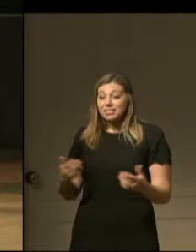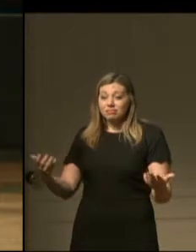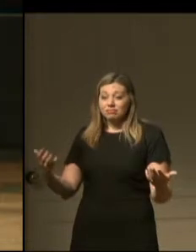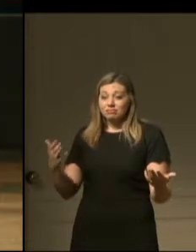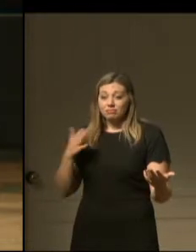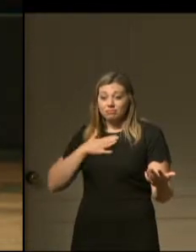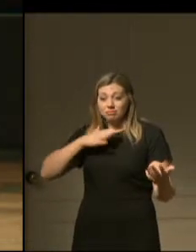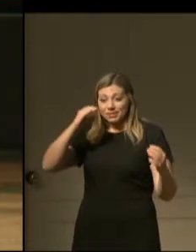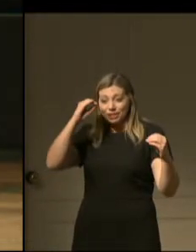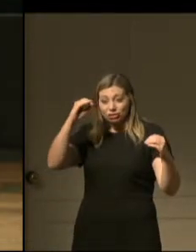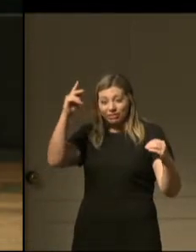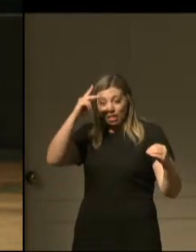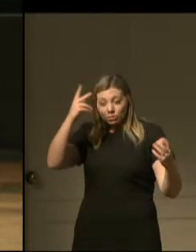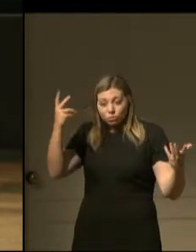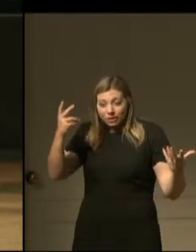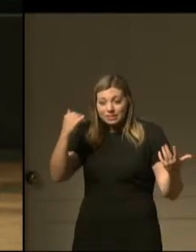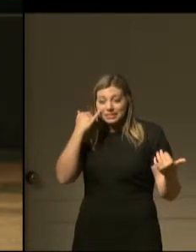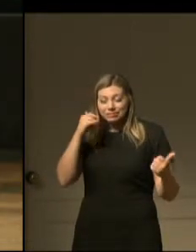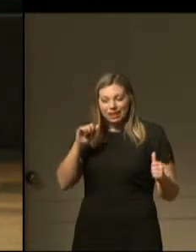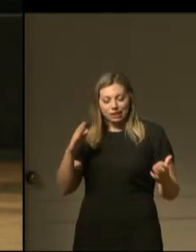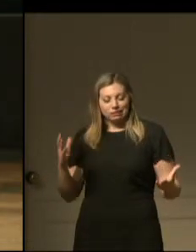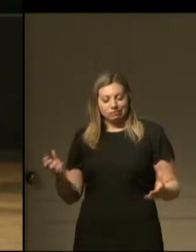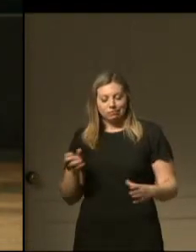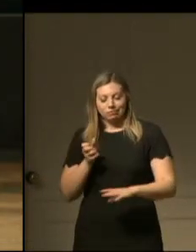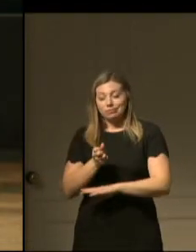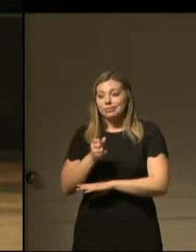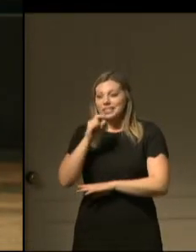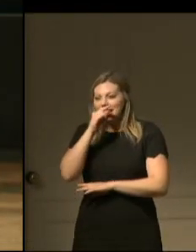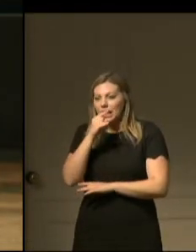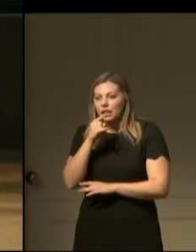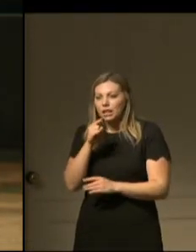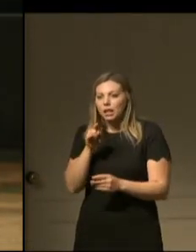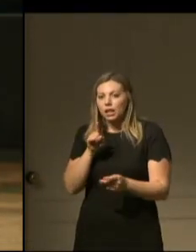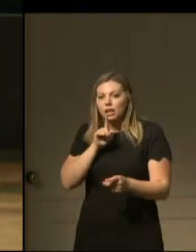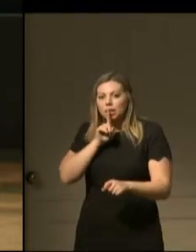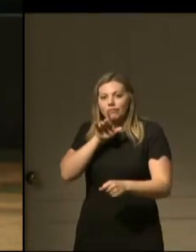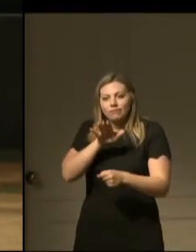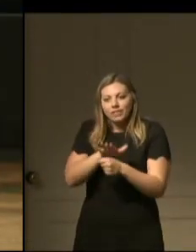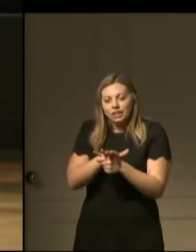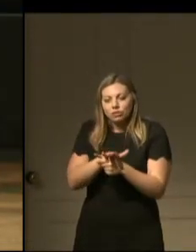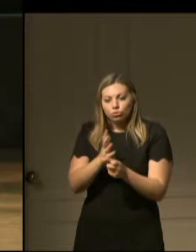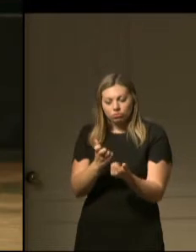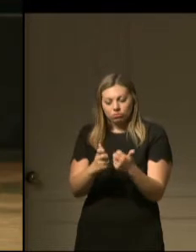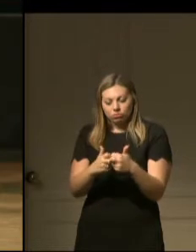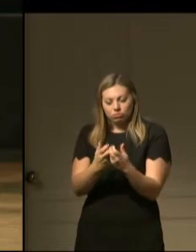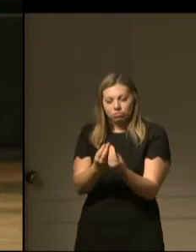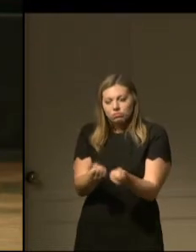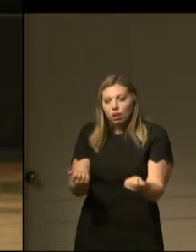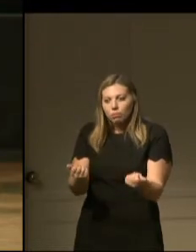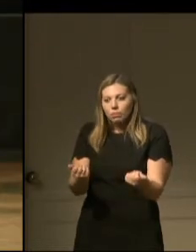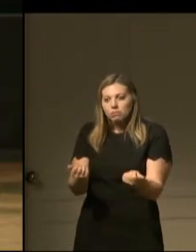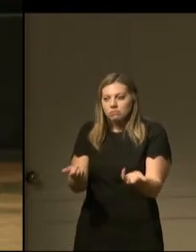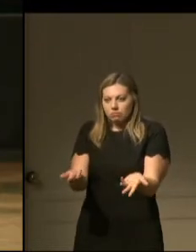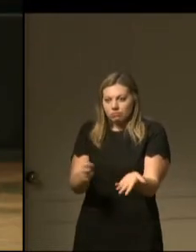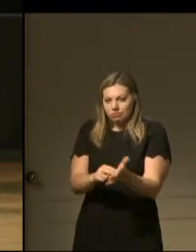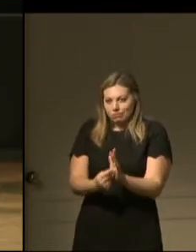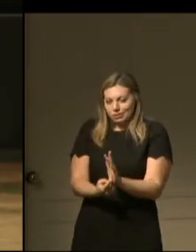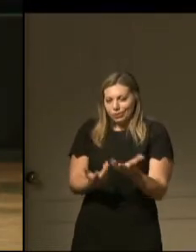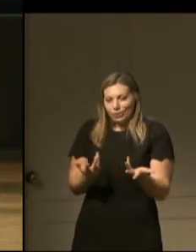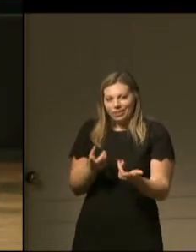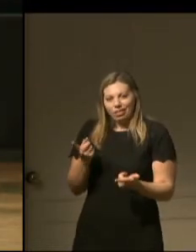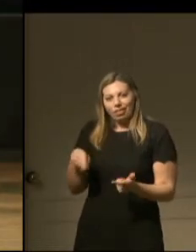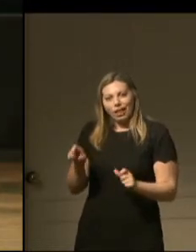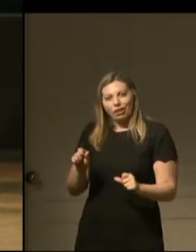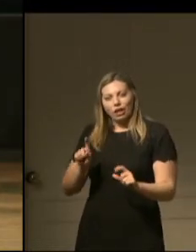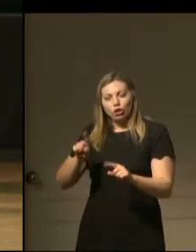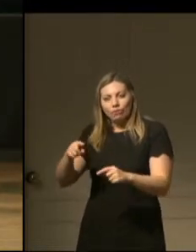My teaching philosophy is if I can get a kid invested in trying to solve a really significant problem, then chances are they'll go off and